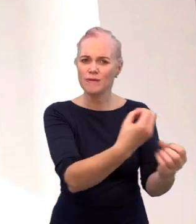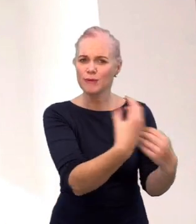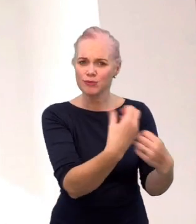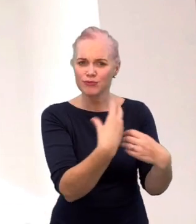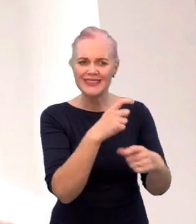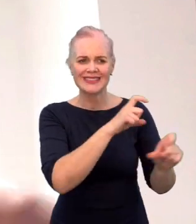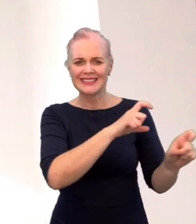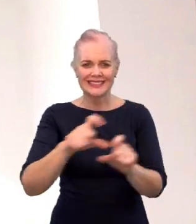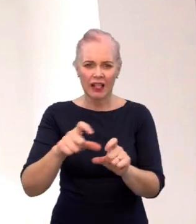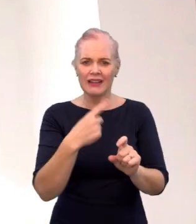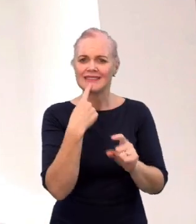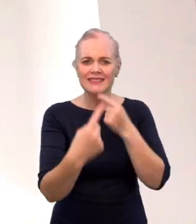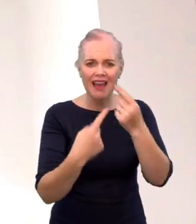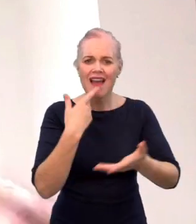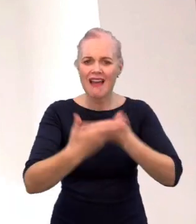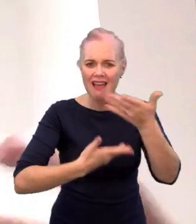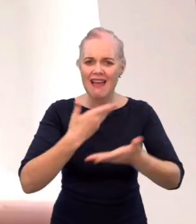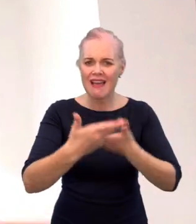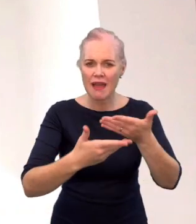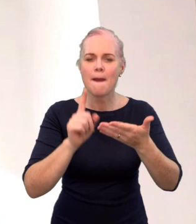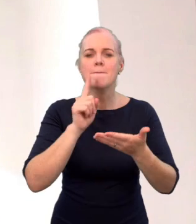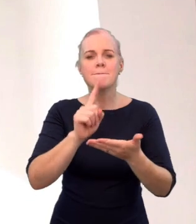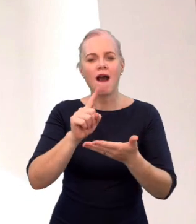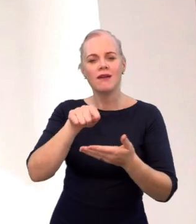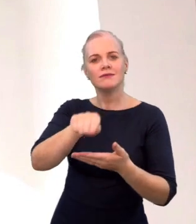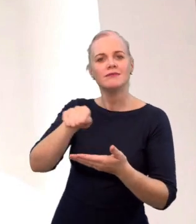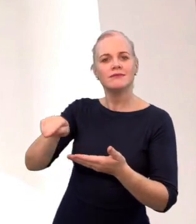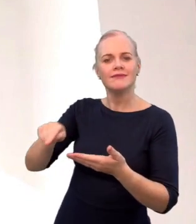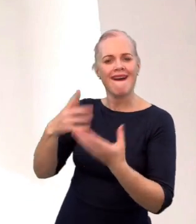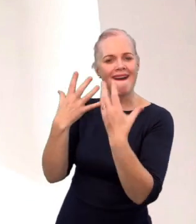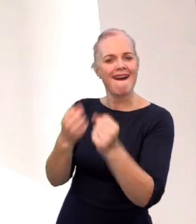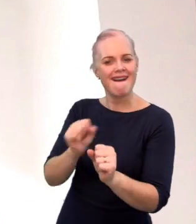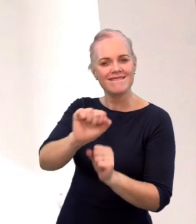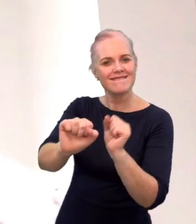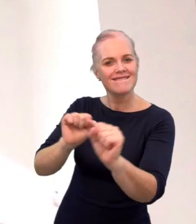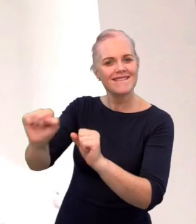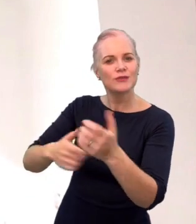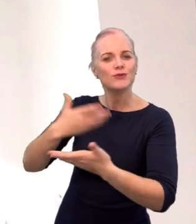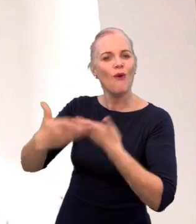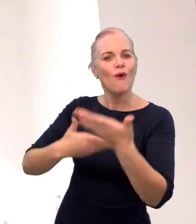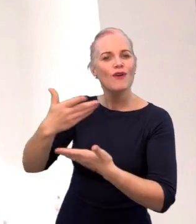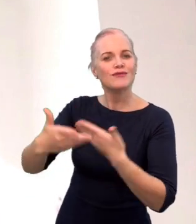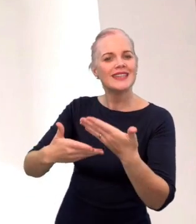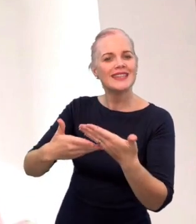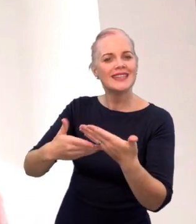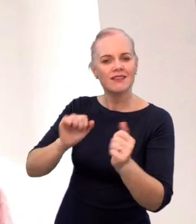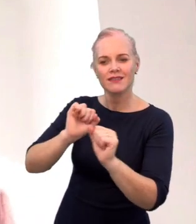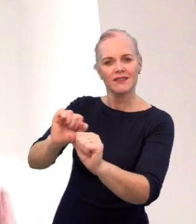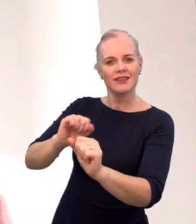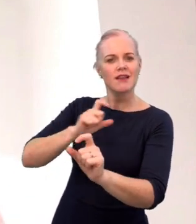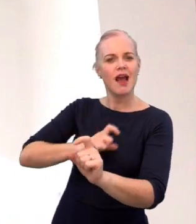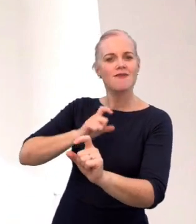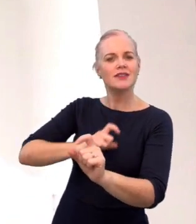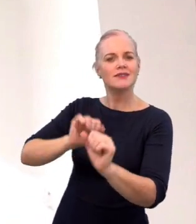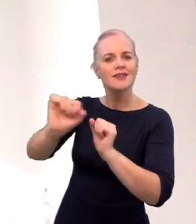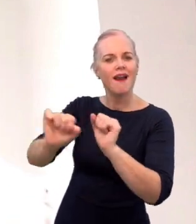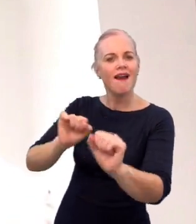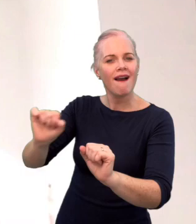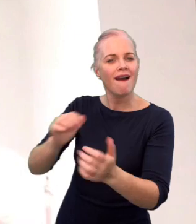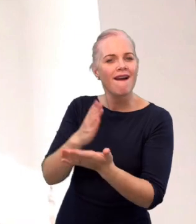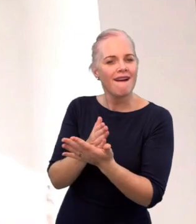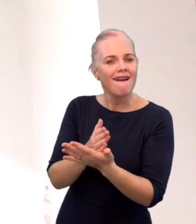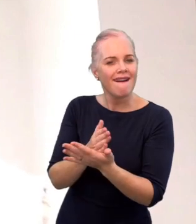still, a lot of the verse that's in the book, Amber is still saying that, but it is half other people owning their story and